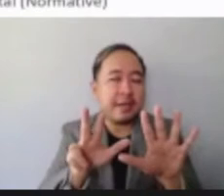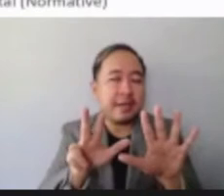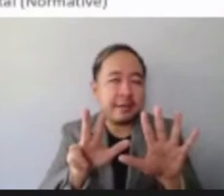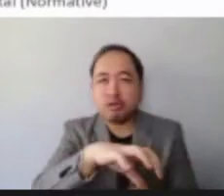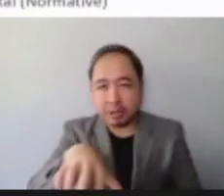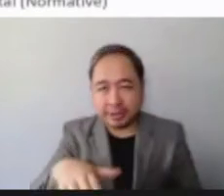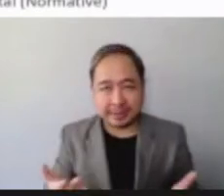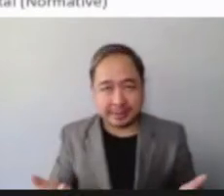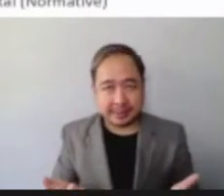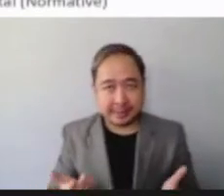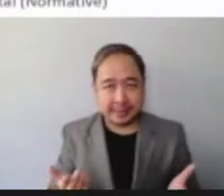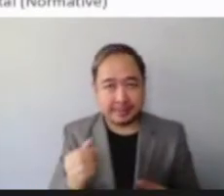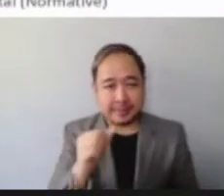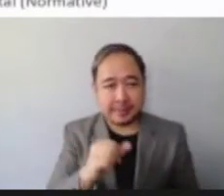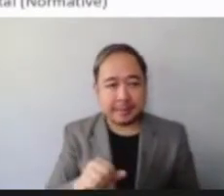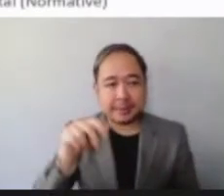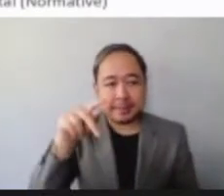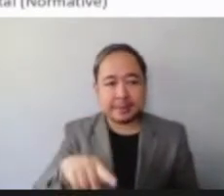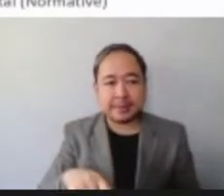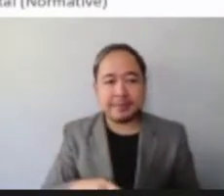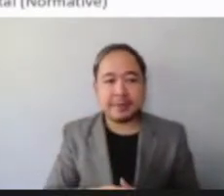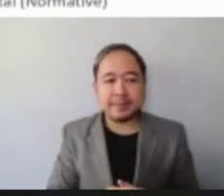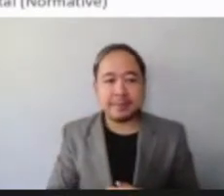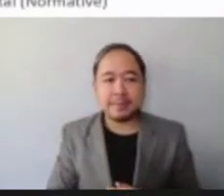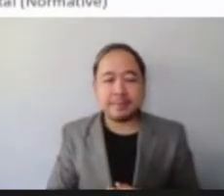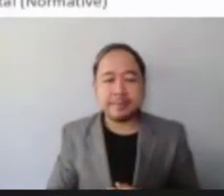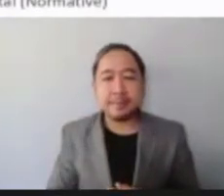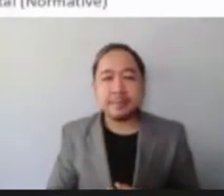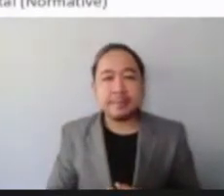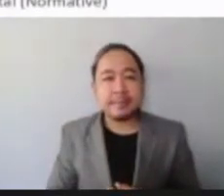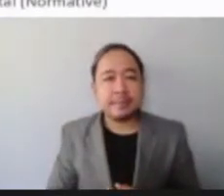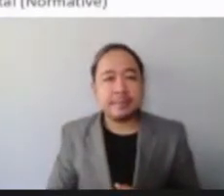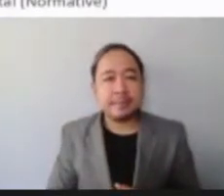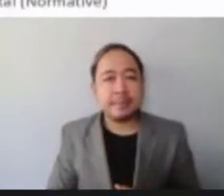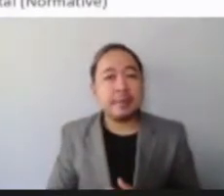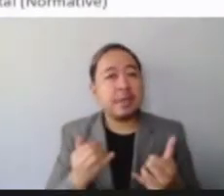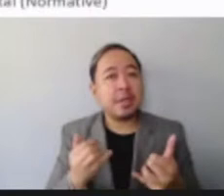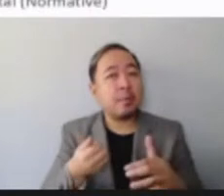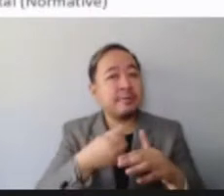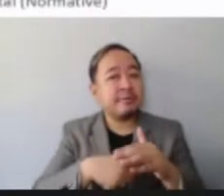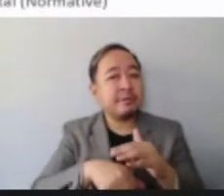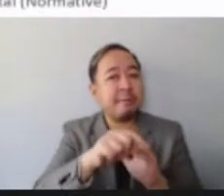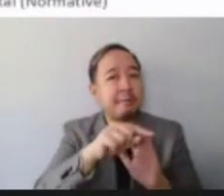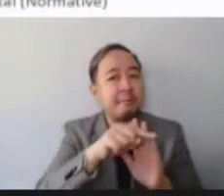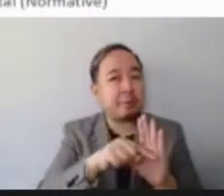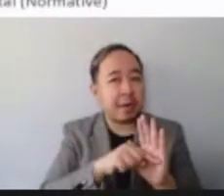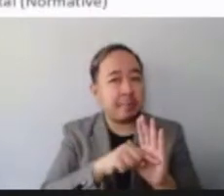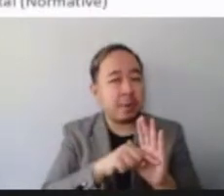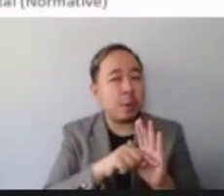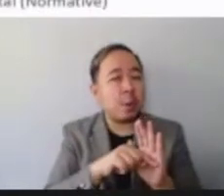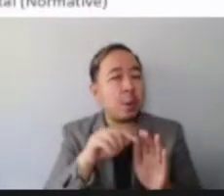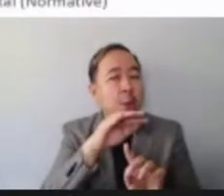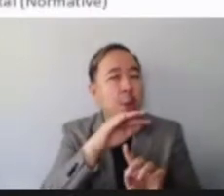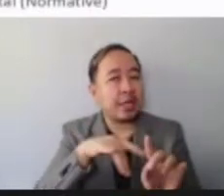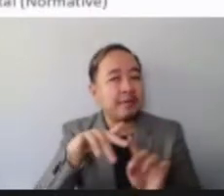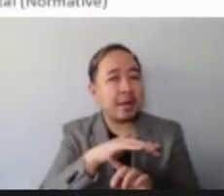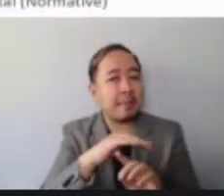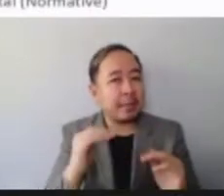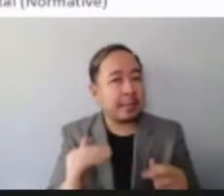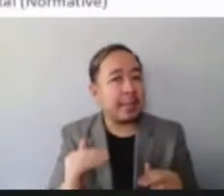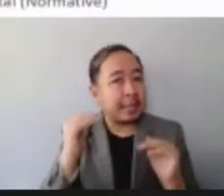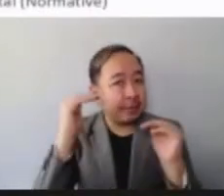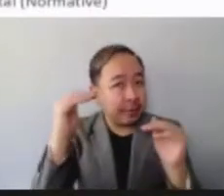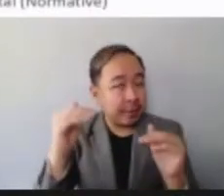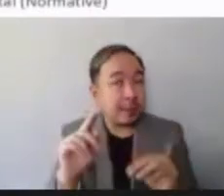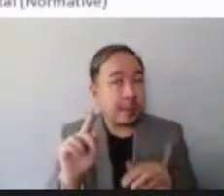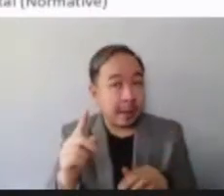our subprogram work focuses mainly on the environmental scgs although it its work touches our work touches